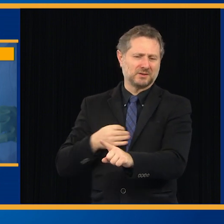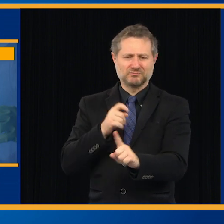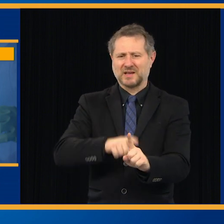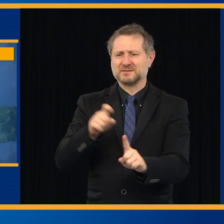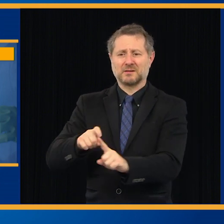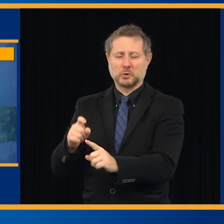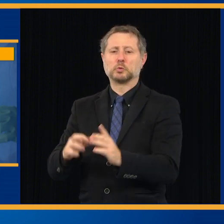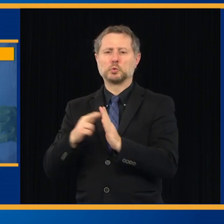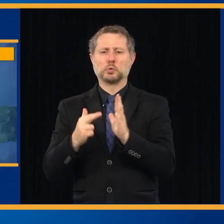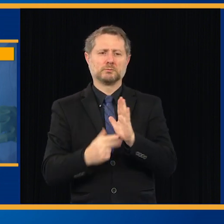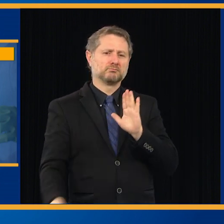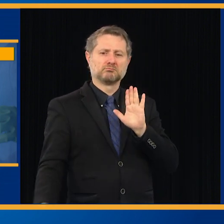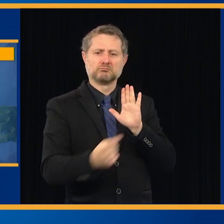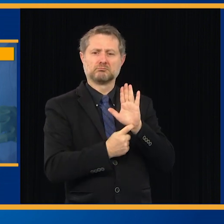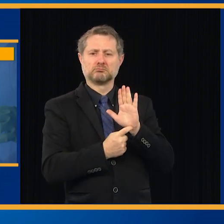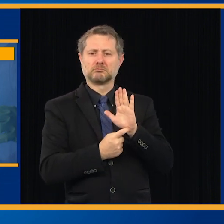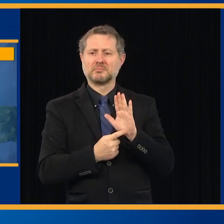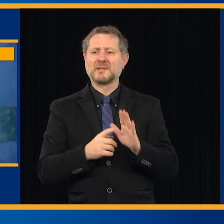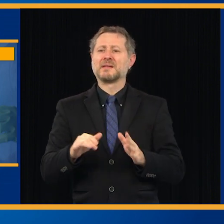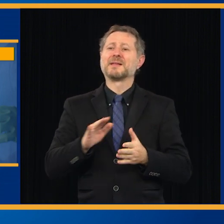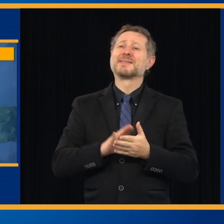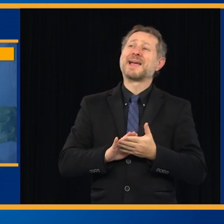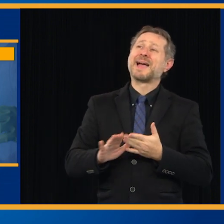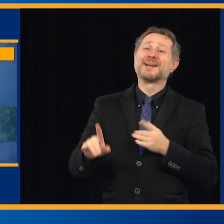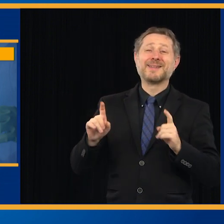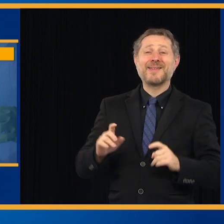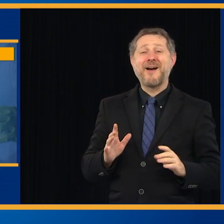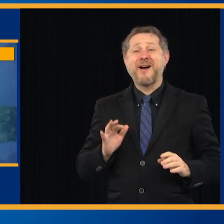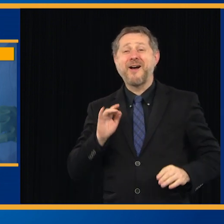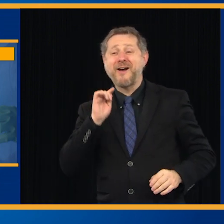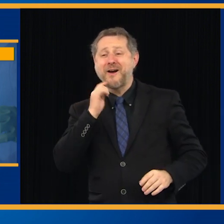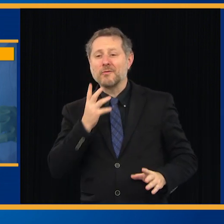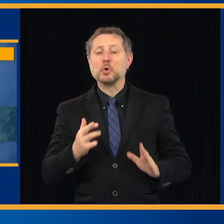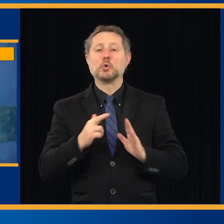not a, I'd appreciate it if you did.